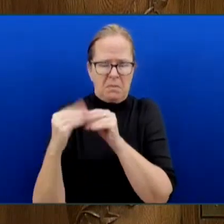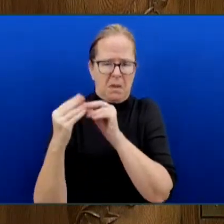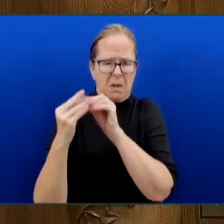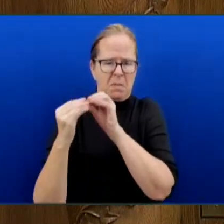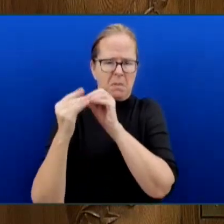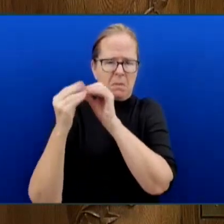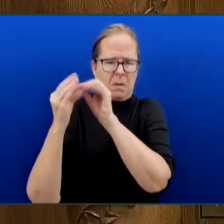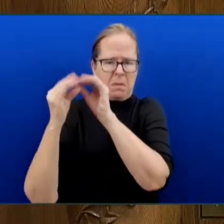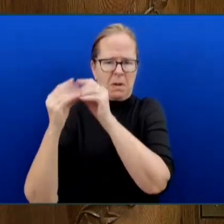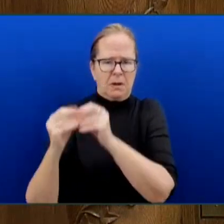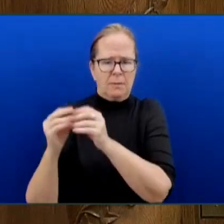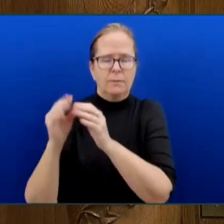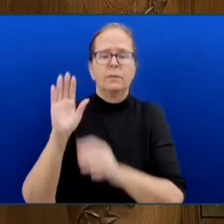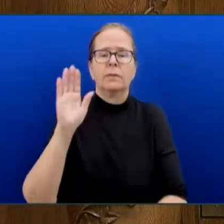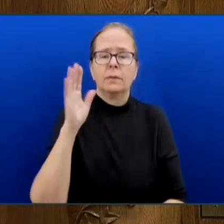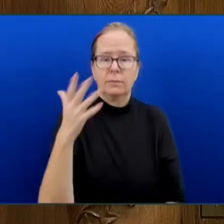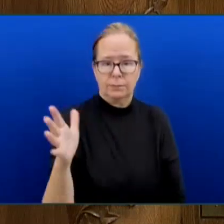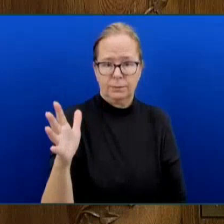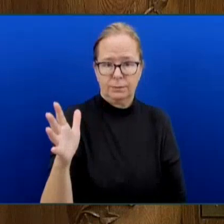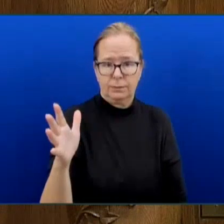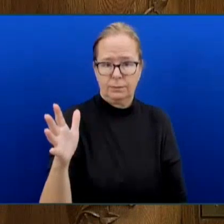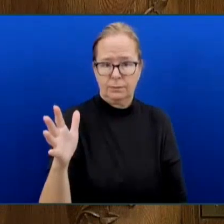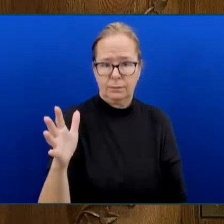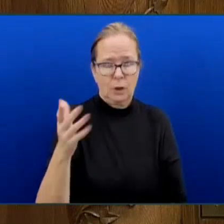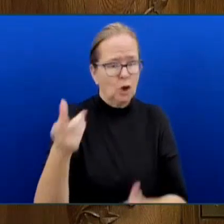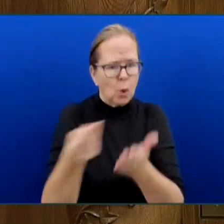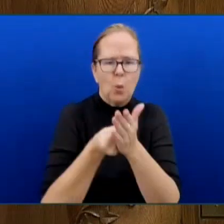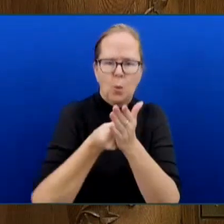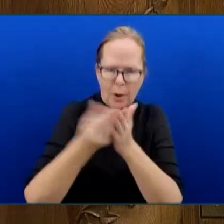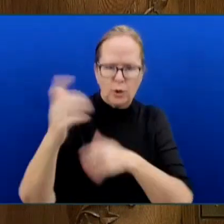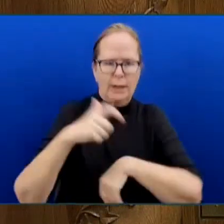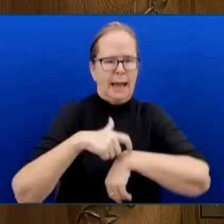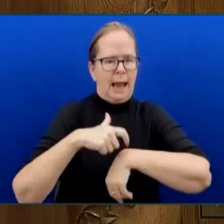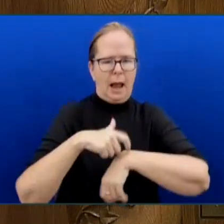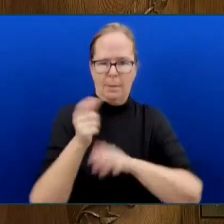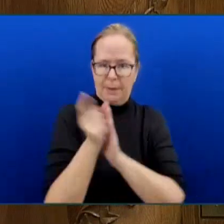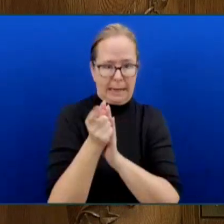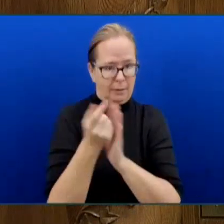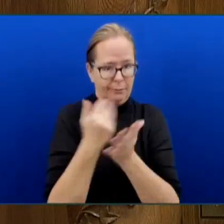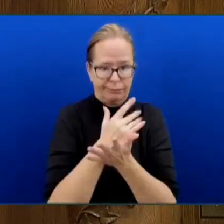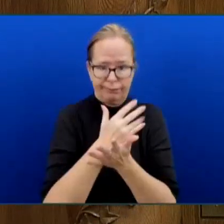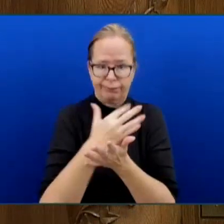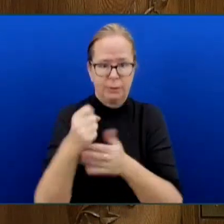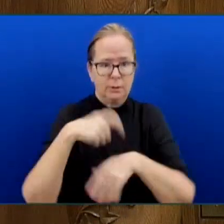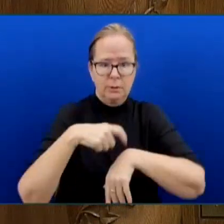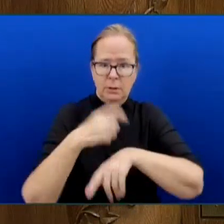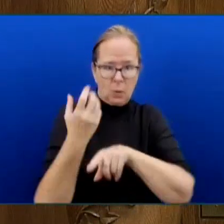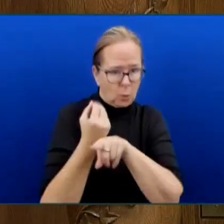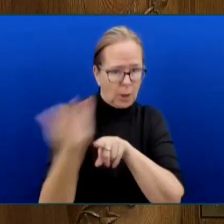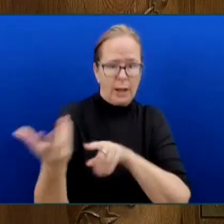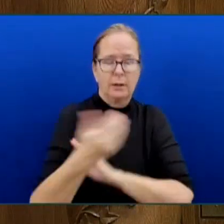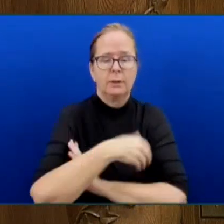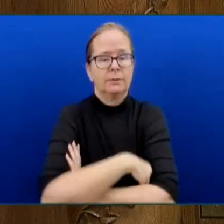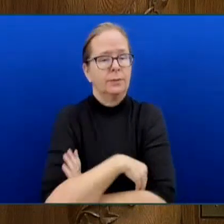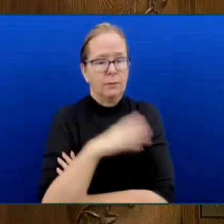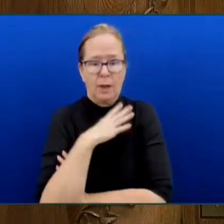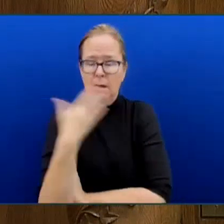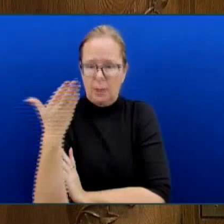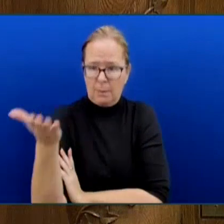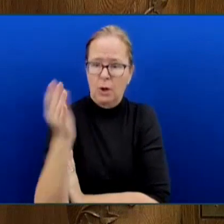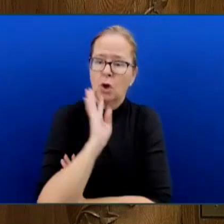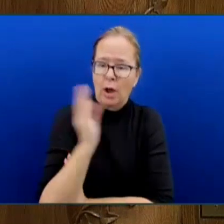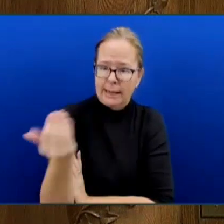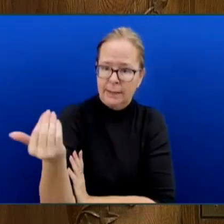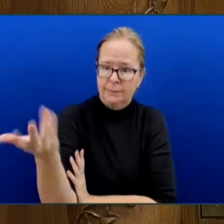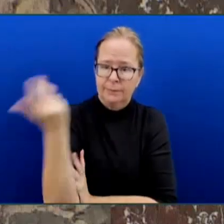you're wasting your own time. Okay, keep talking, then we'll wait when you're finished. Now, there was a